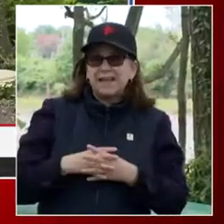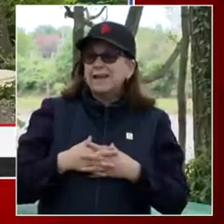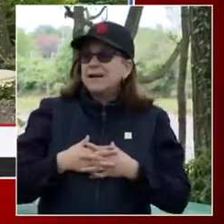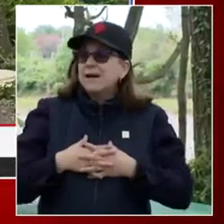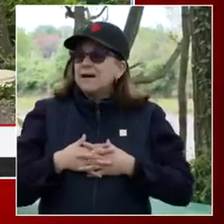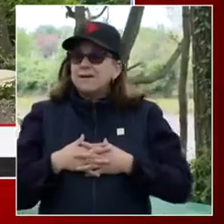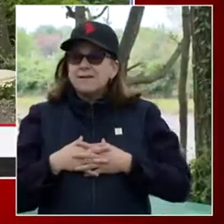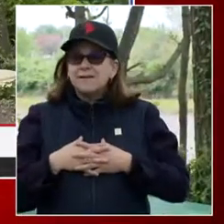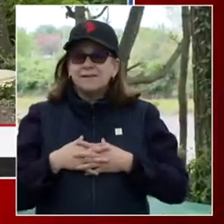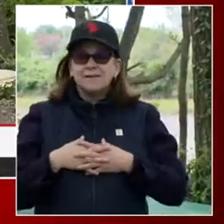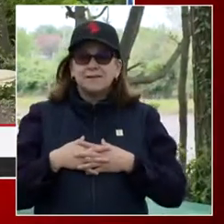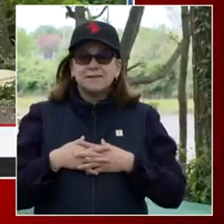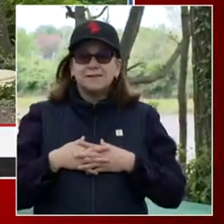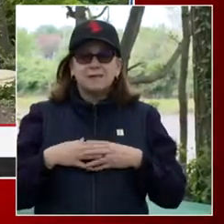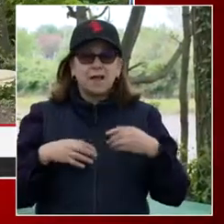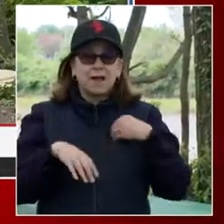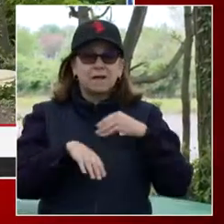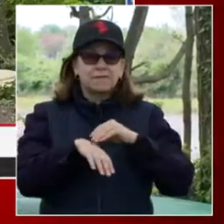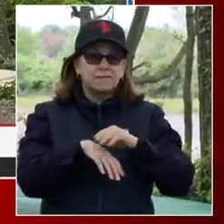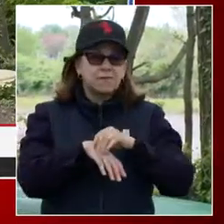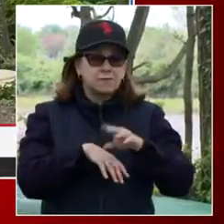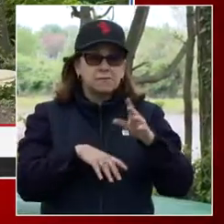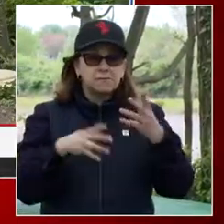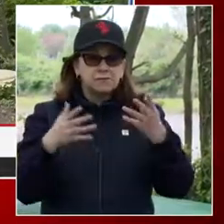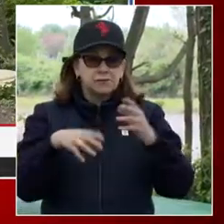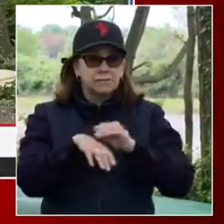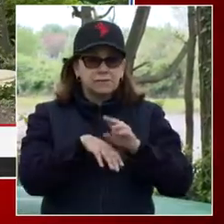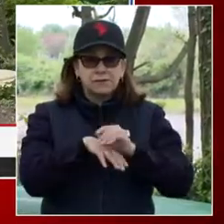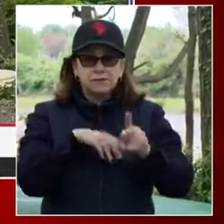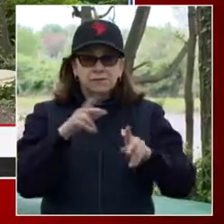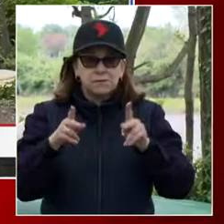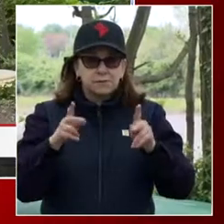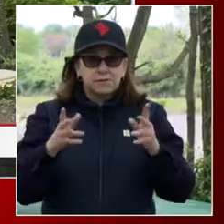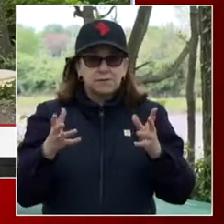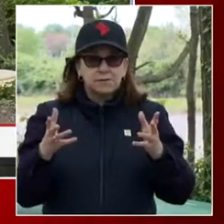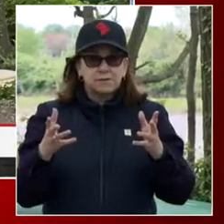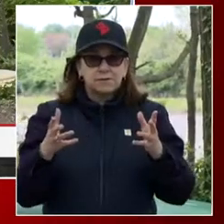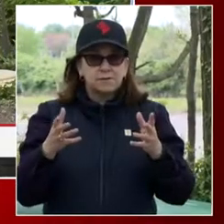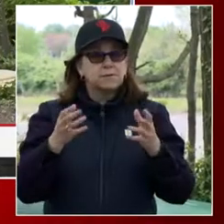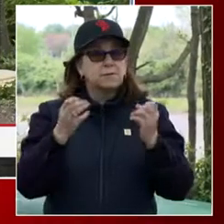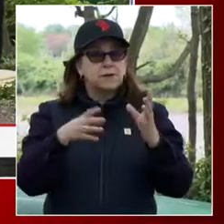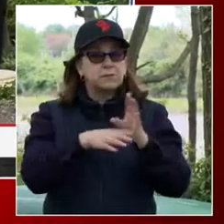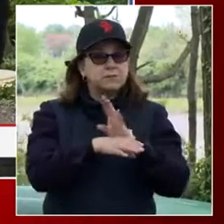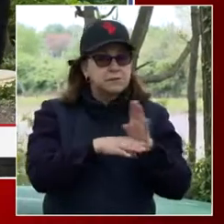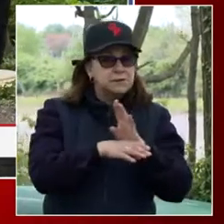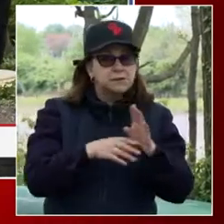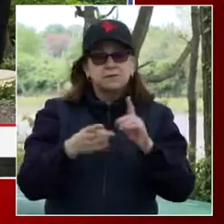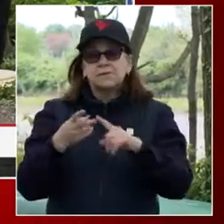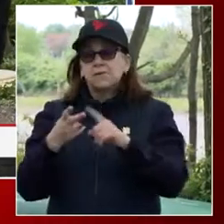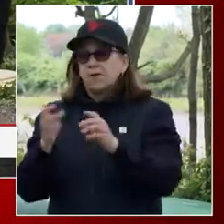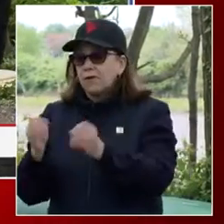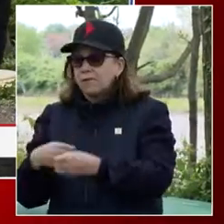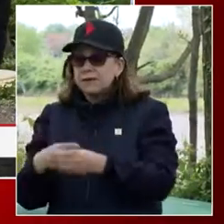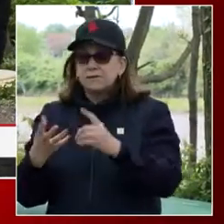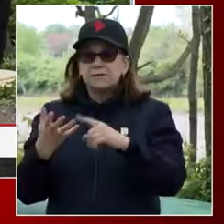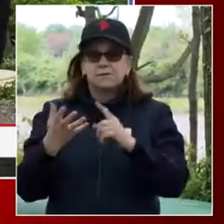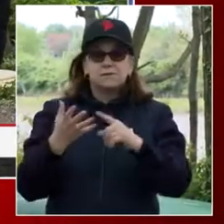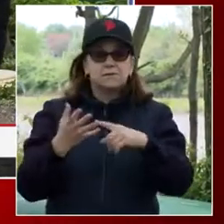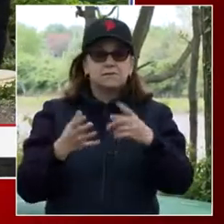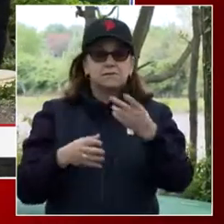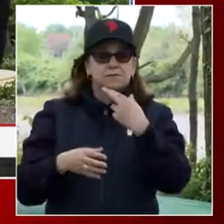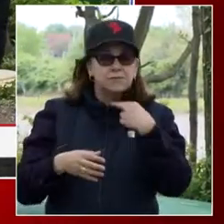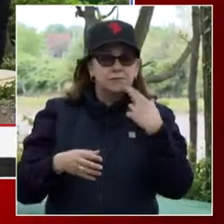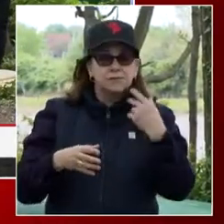we've advised for months that businesses, non-retail businesses, office uses should have a